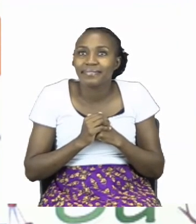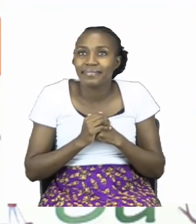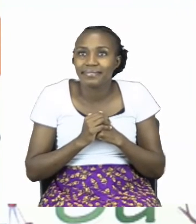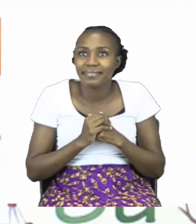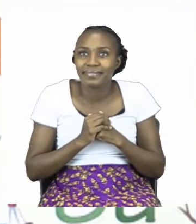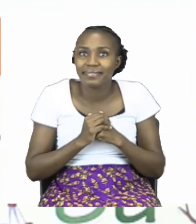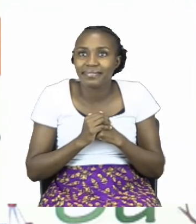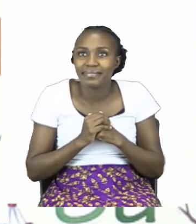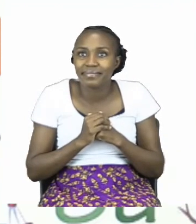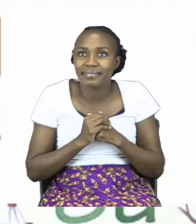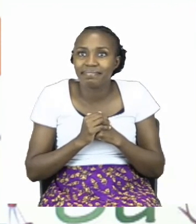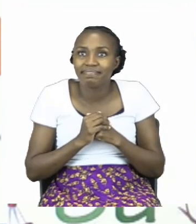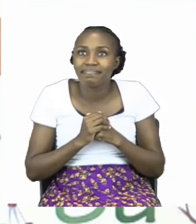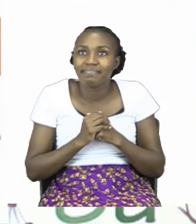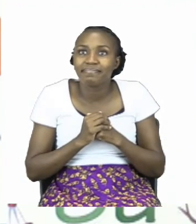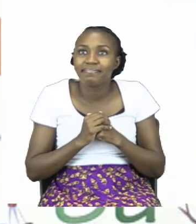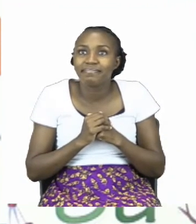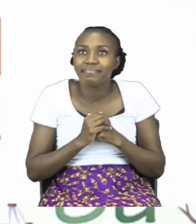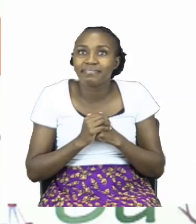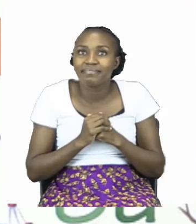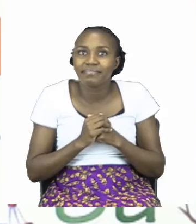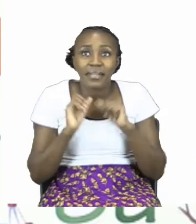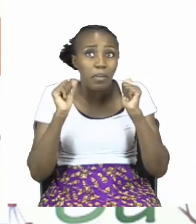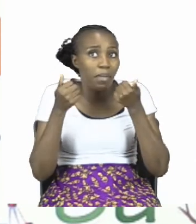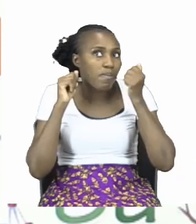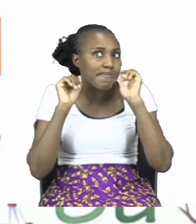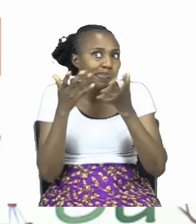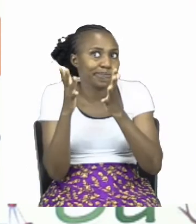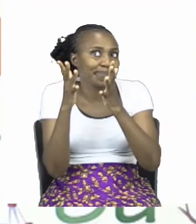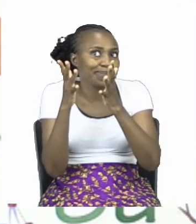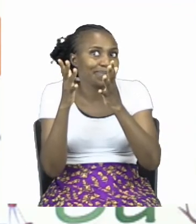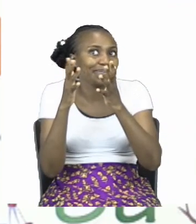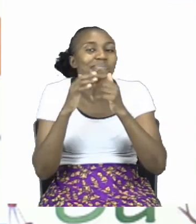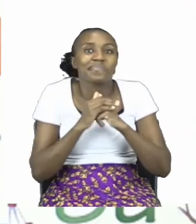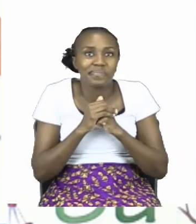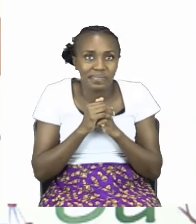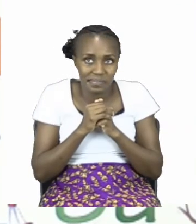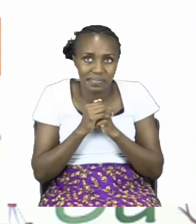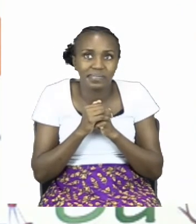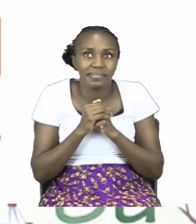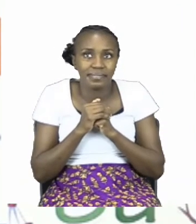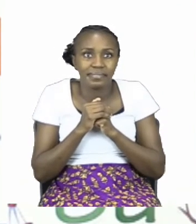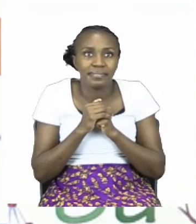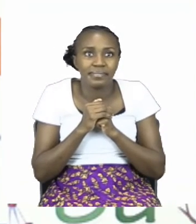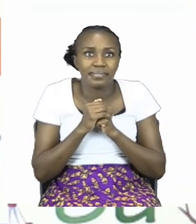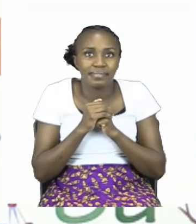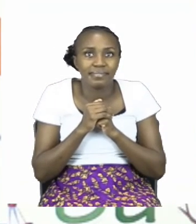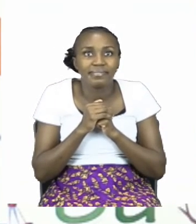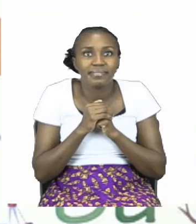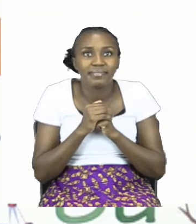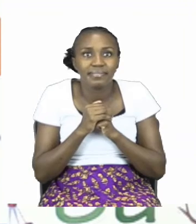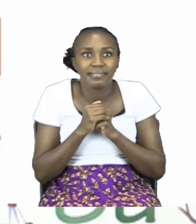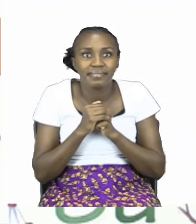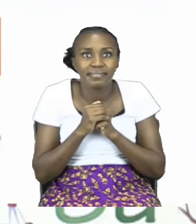is 7. Good job if you knew the answer before I said it.